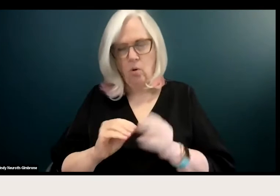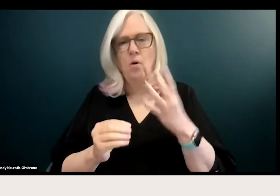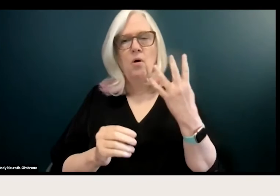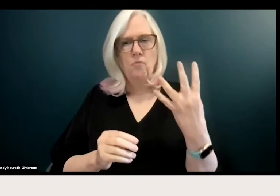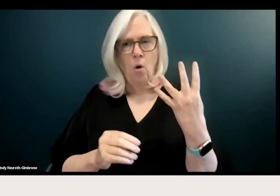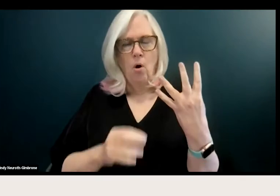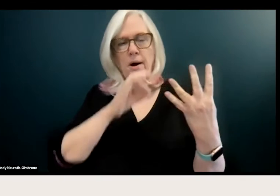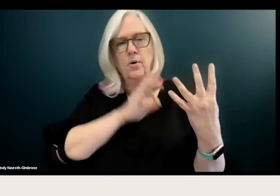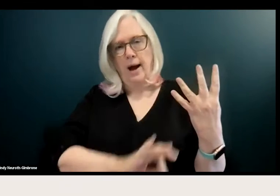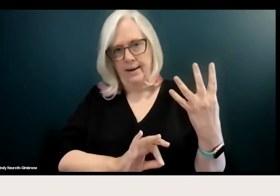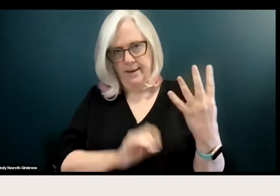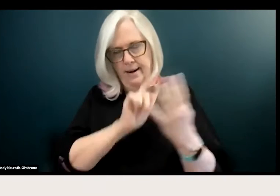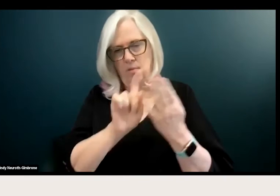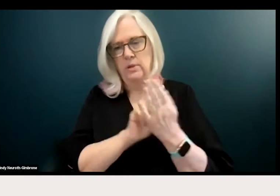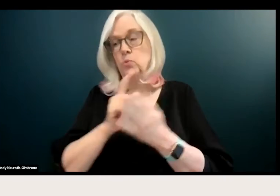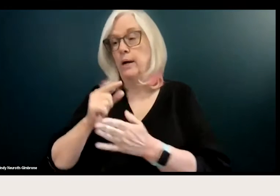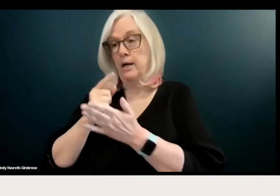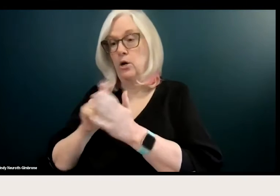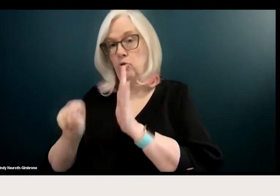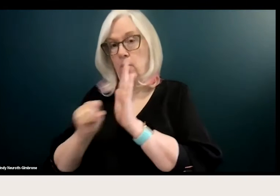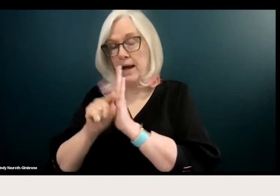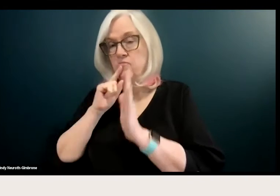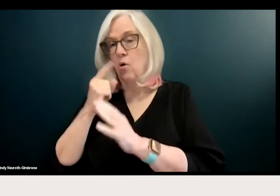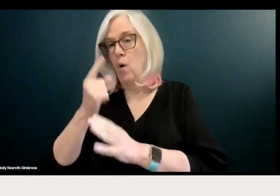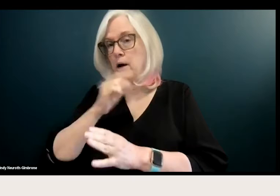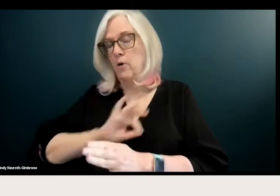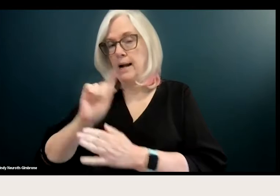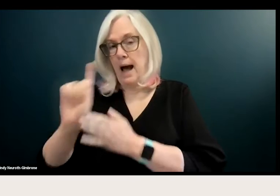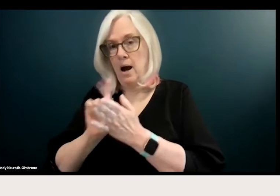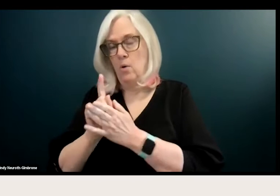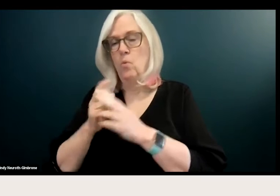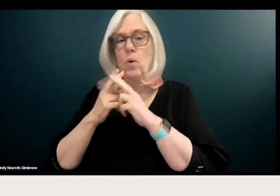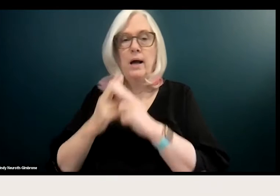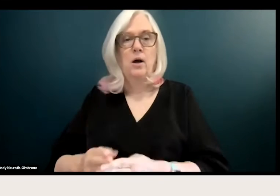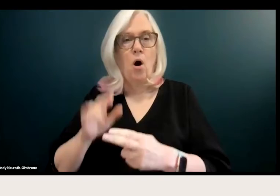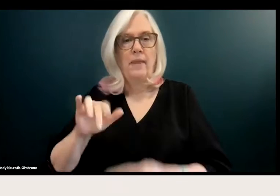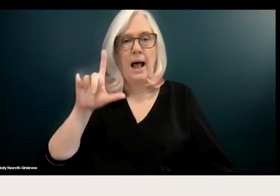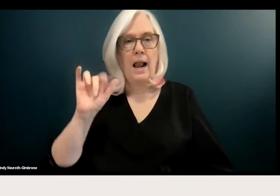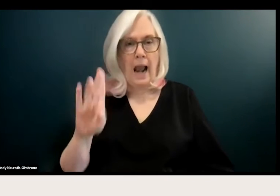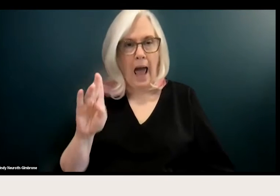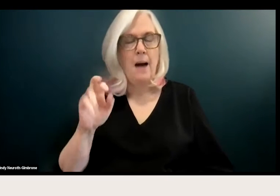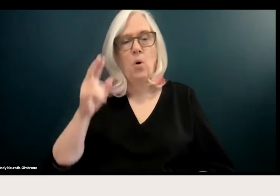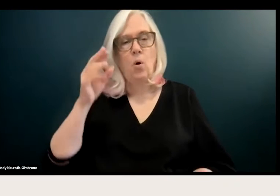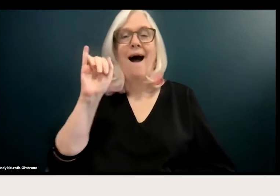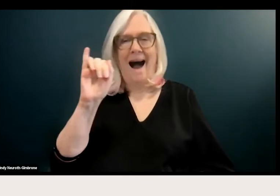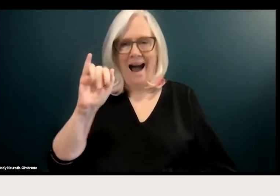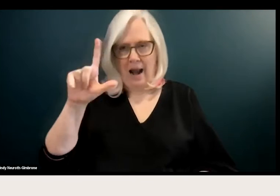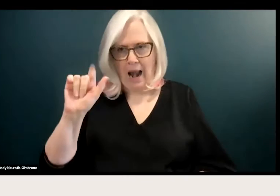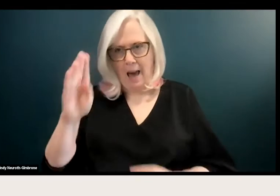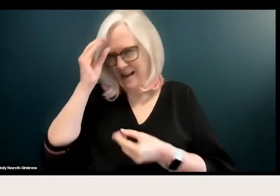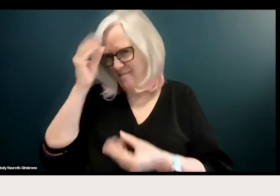out for 1 credit hour. We currently call this lab our iLab or information lab. And